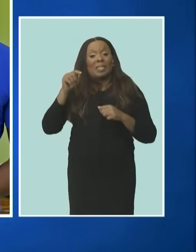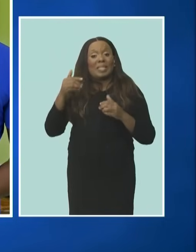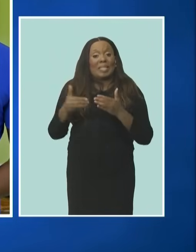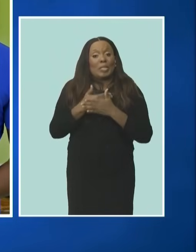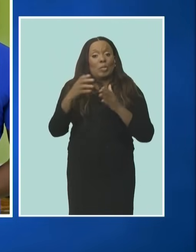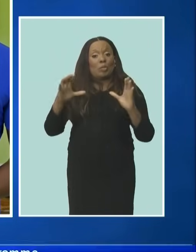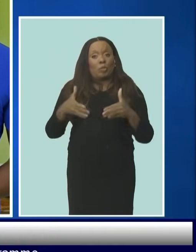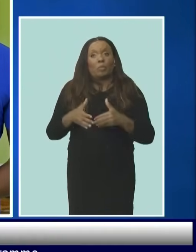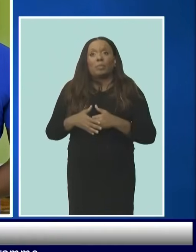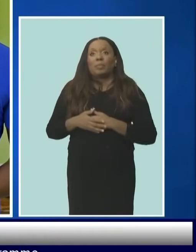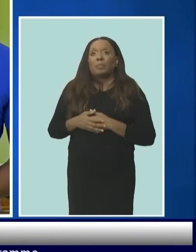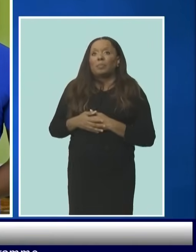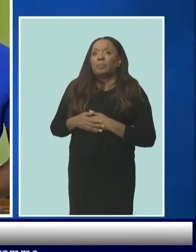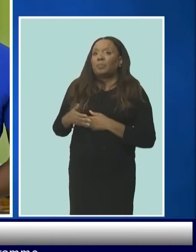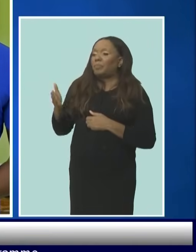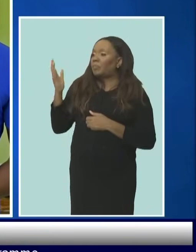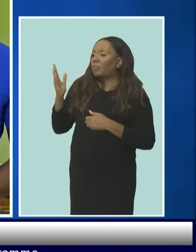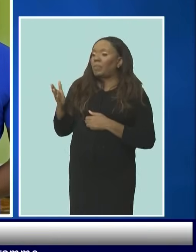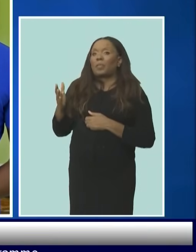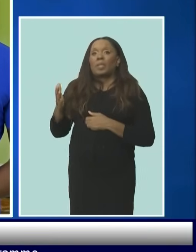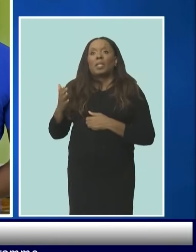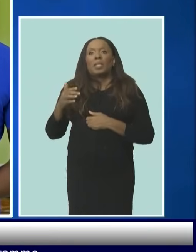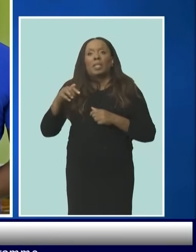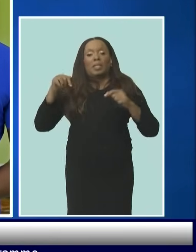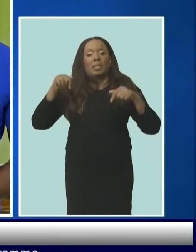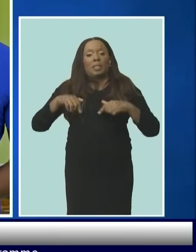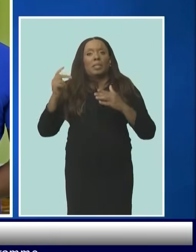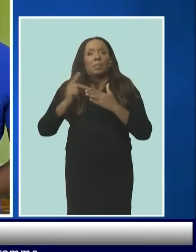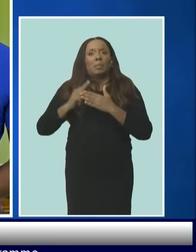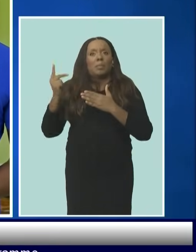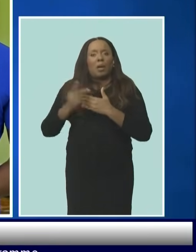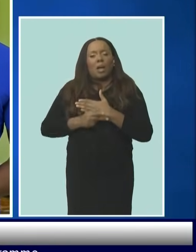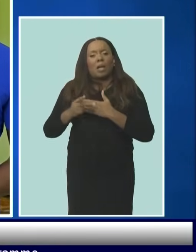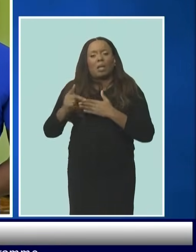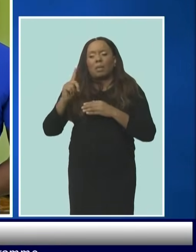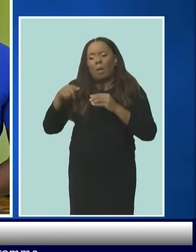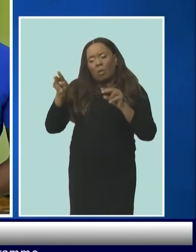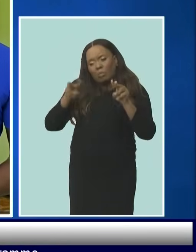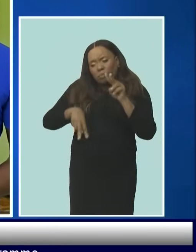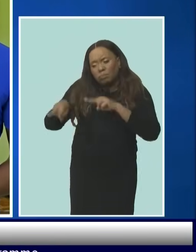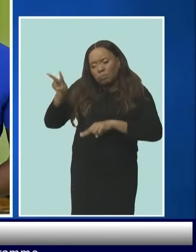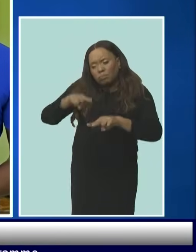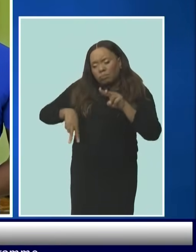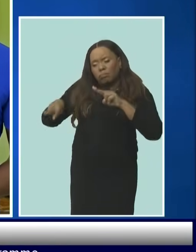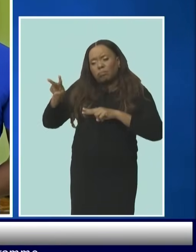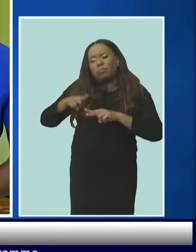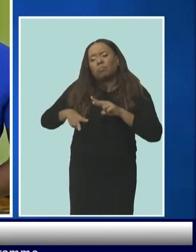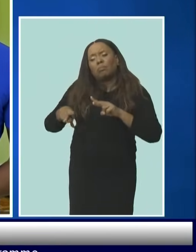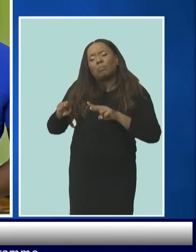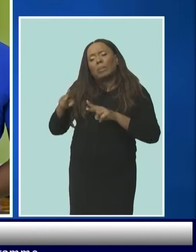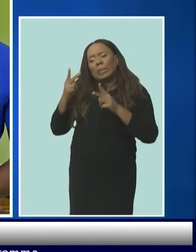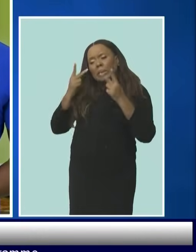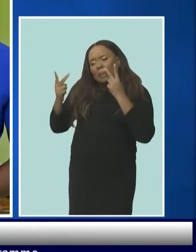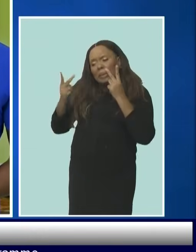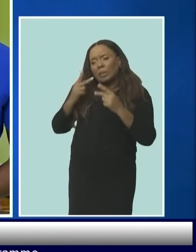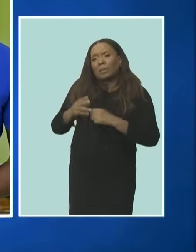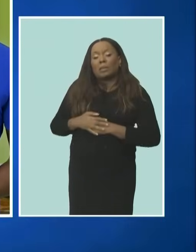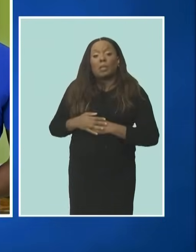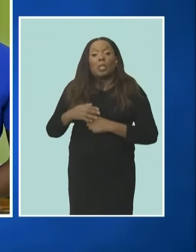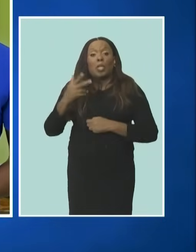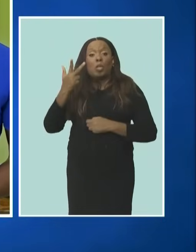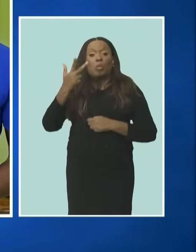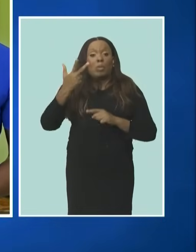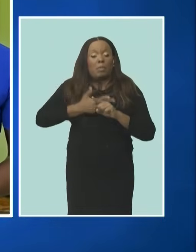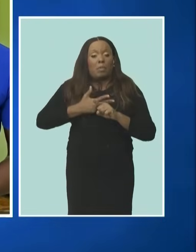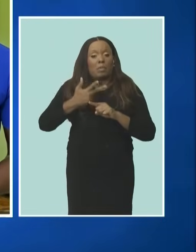and evaluation component of this program. So 3 months after the young persons leave this program, we would contact them and